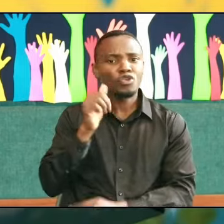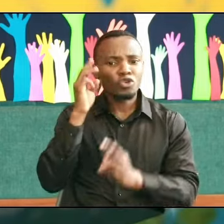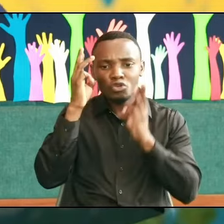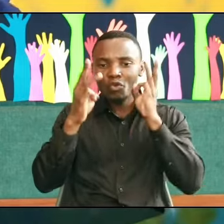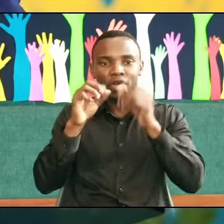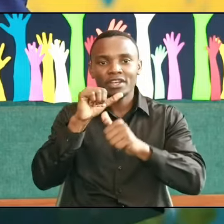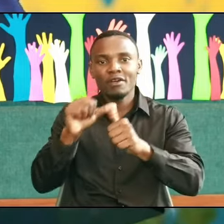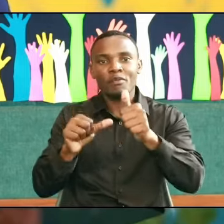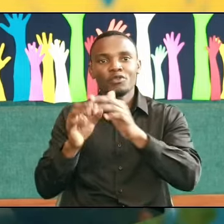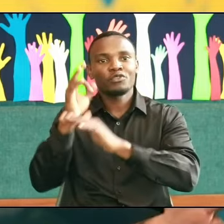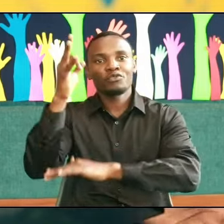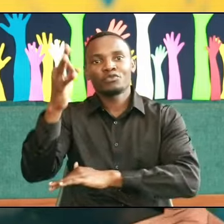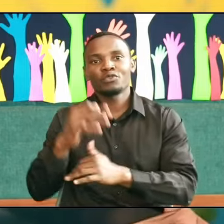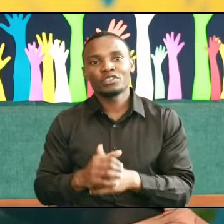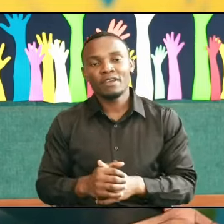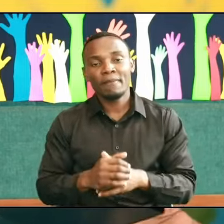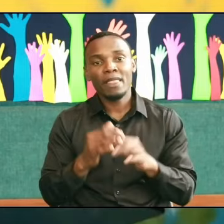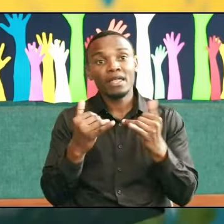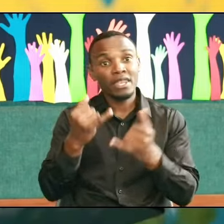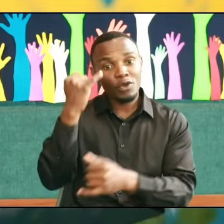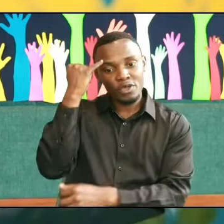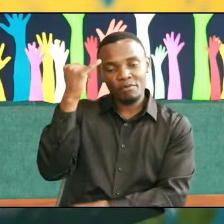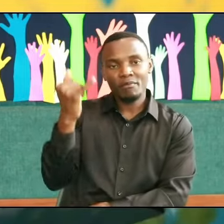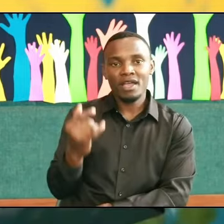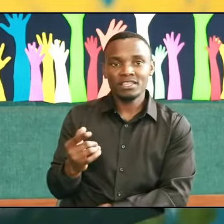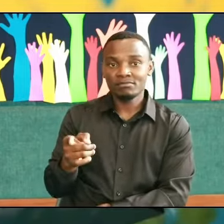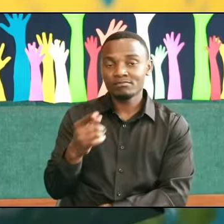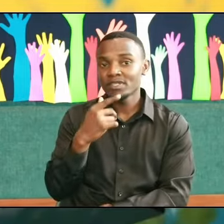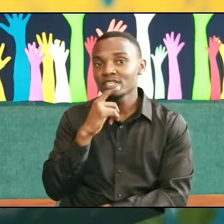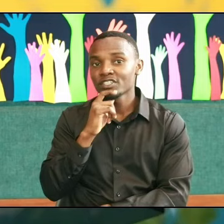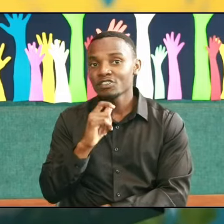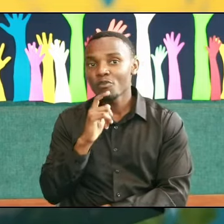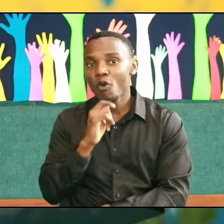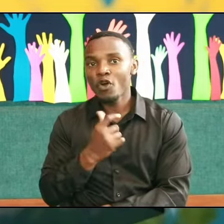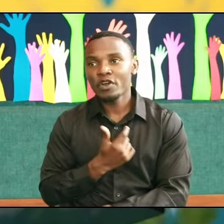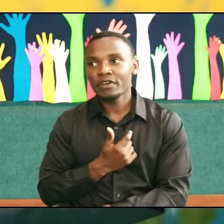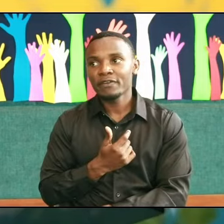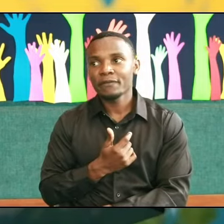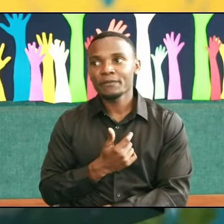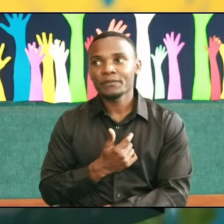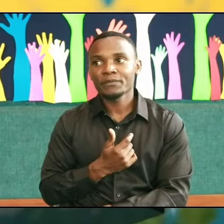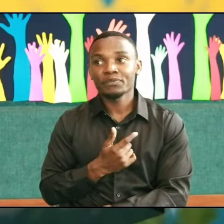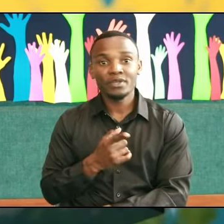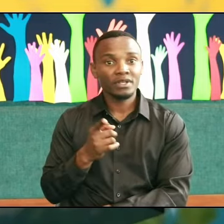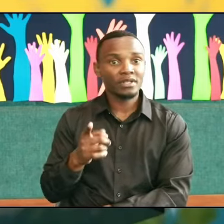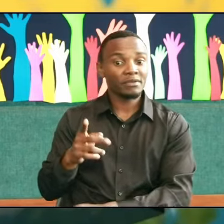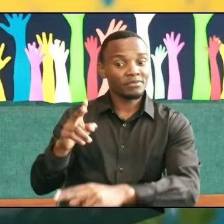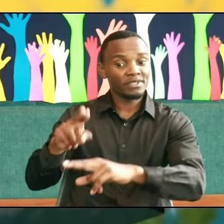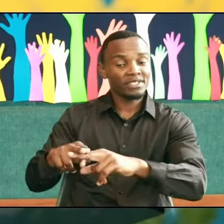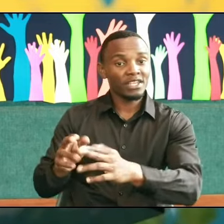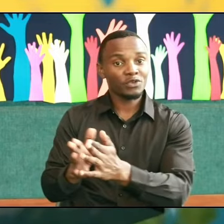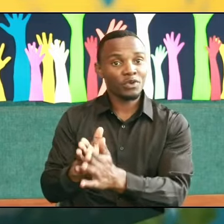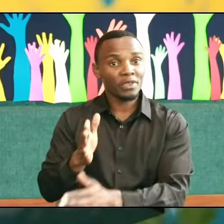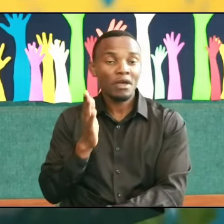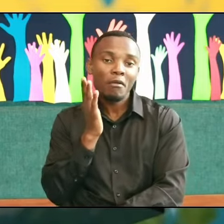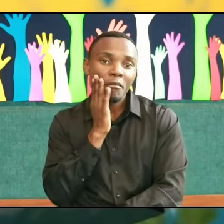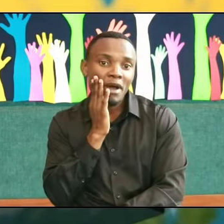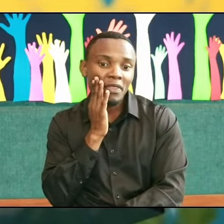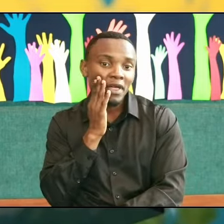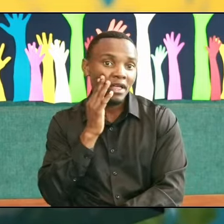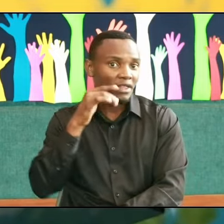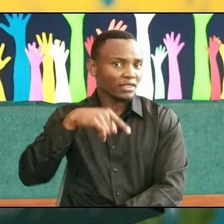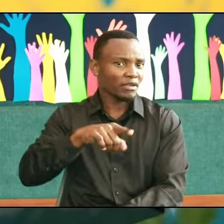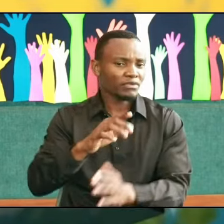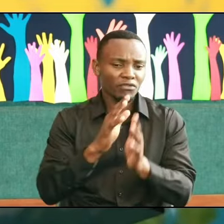future. Now imagine the boy, the joy in the boy's face. He sat down with the mother. They prayed that